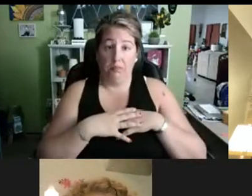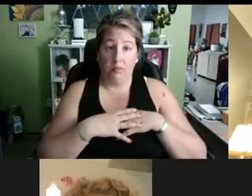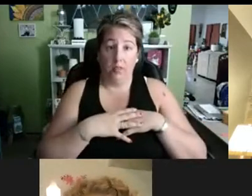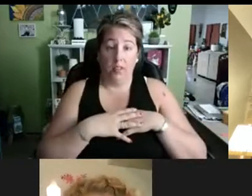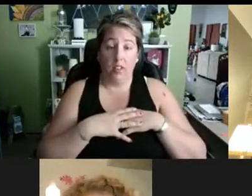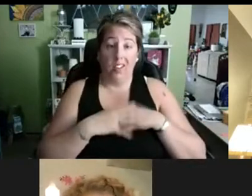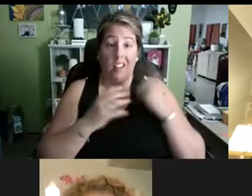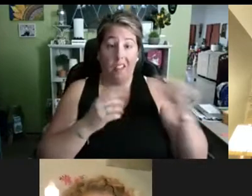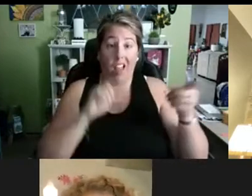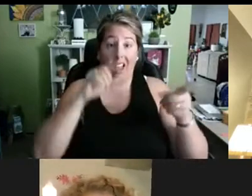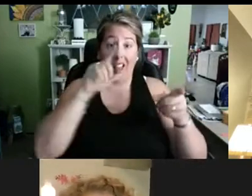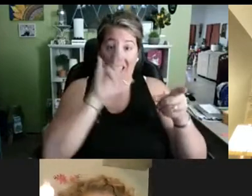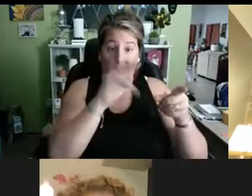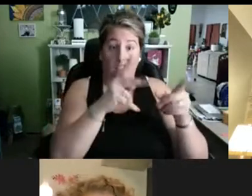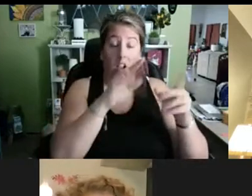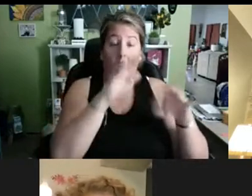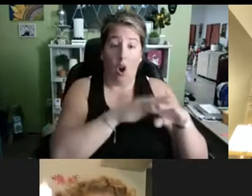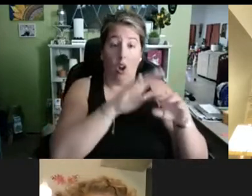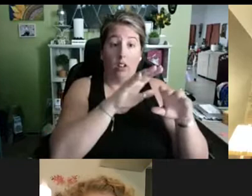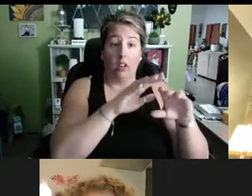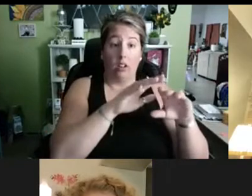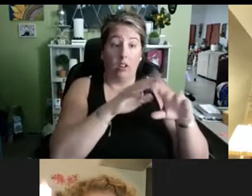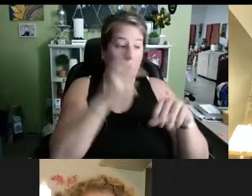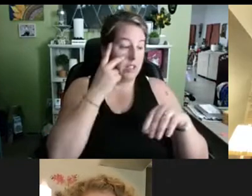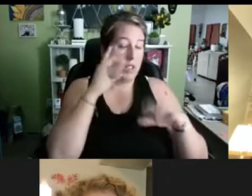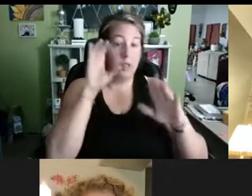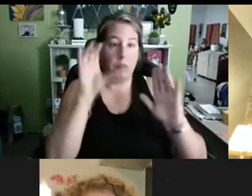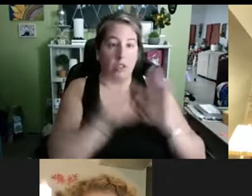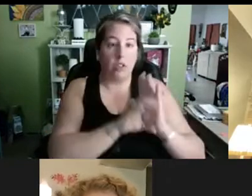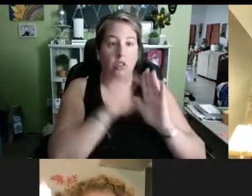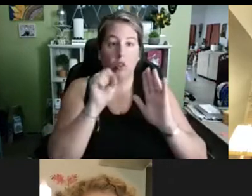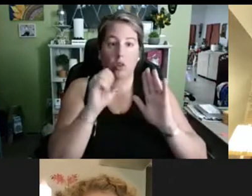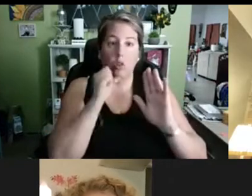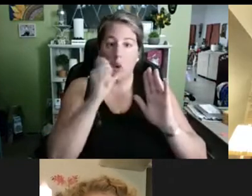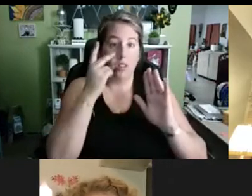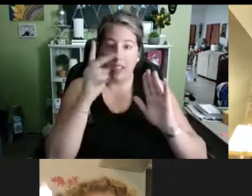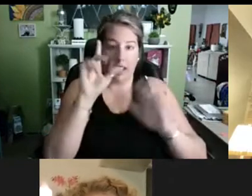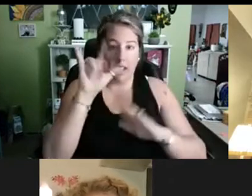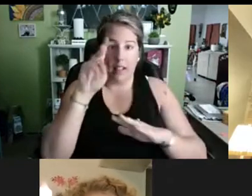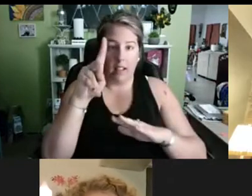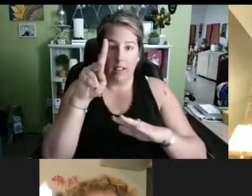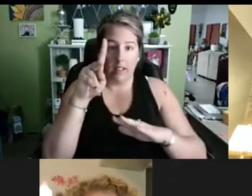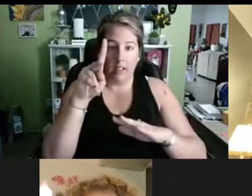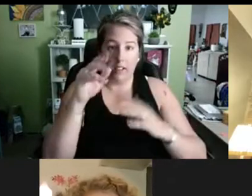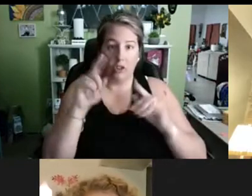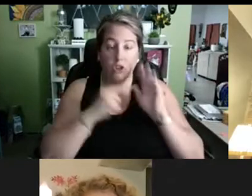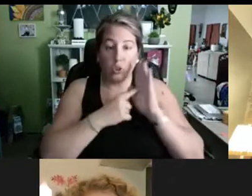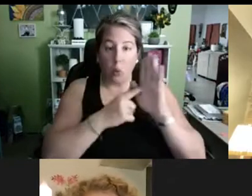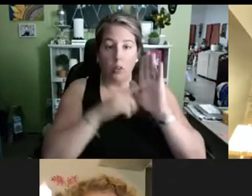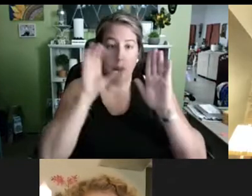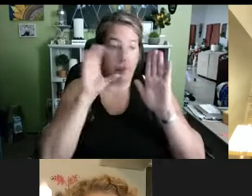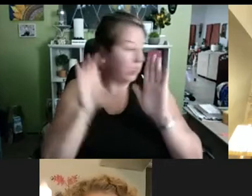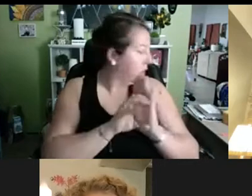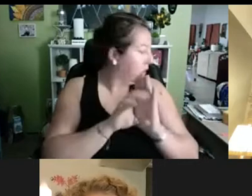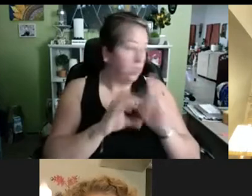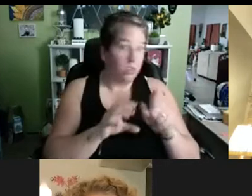text message, it pops up as a picture. So you don't see the link, you just see your picture,